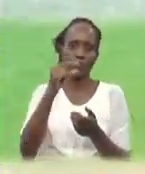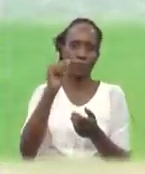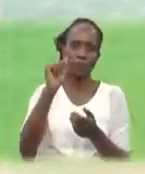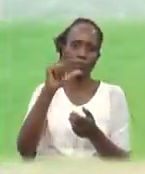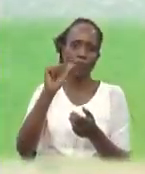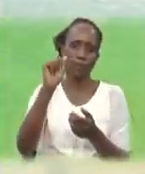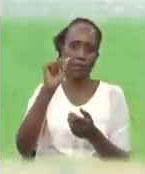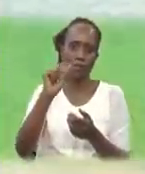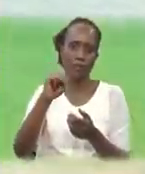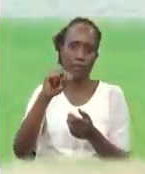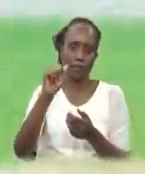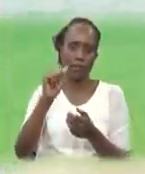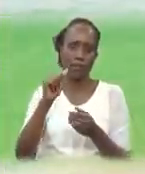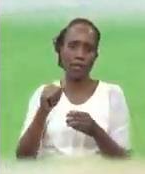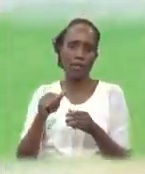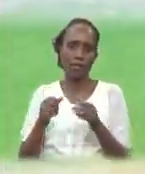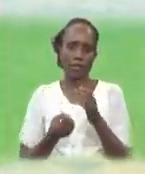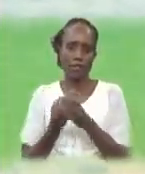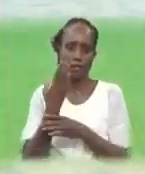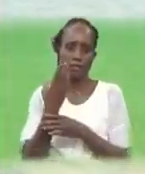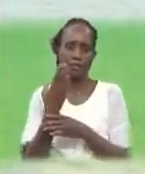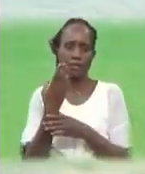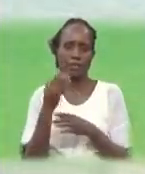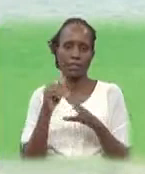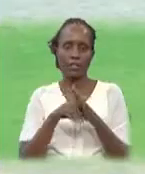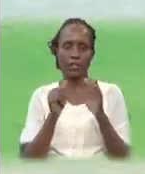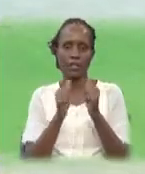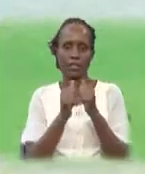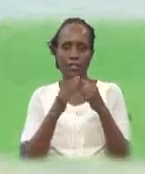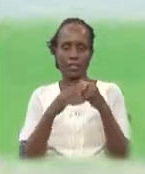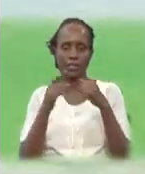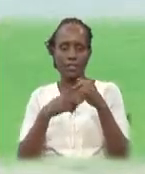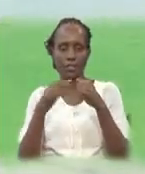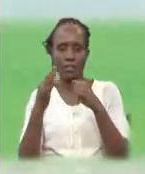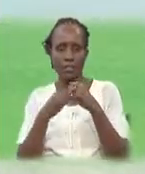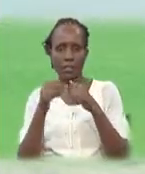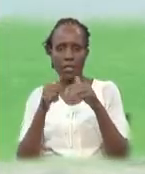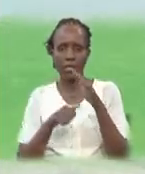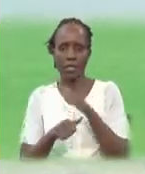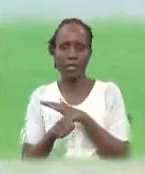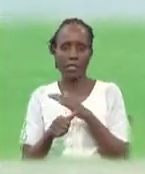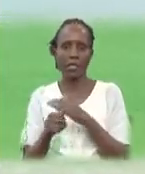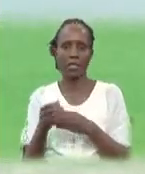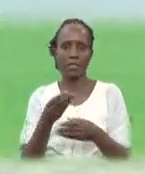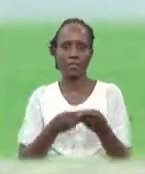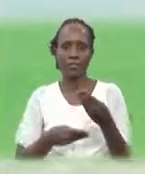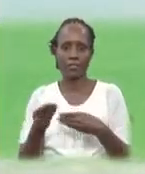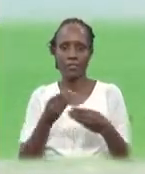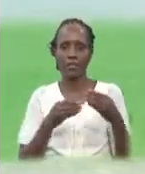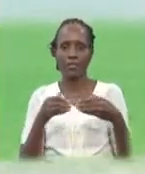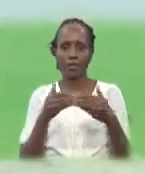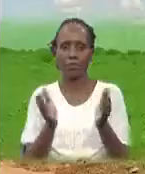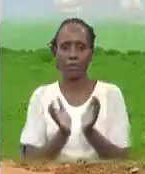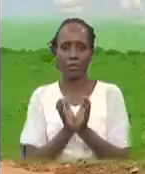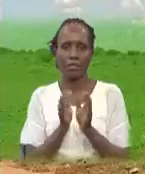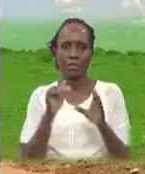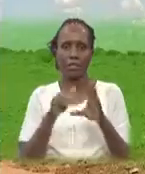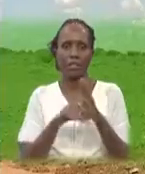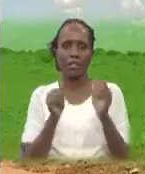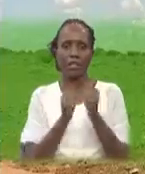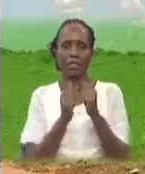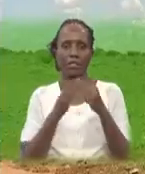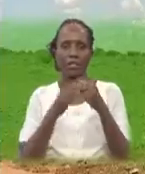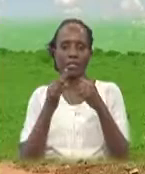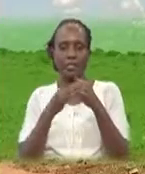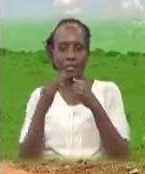The Galana Ranch was established in 1968 under the name Galana Game and Trading Company.